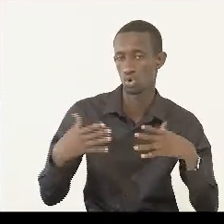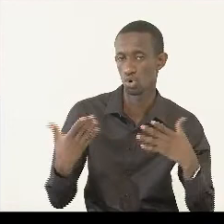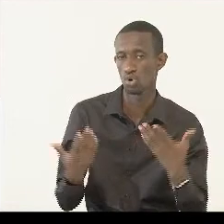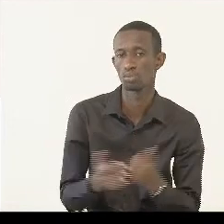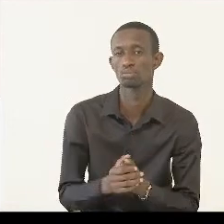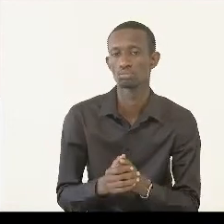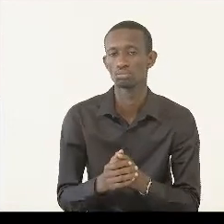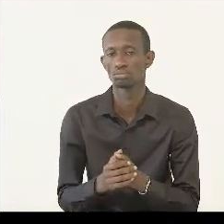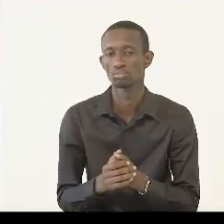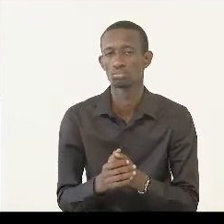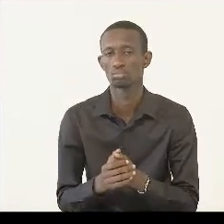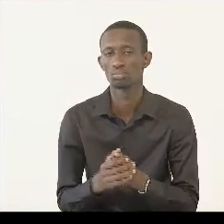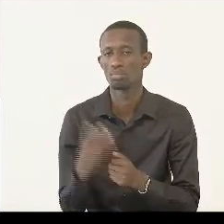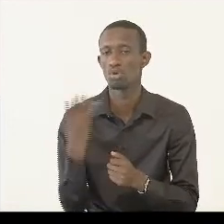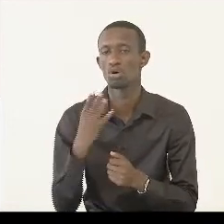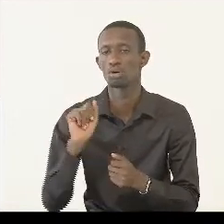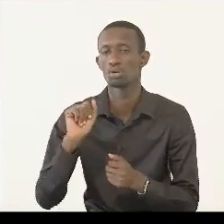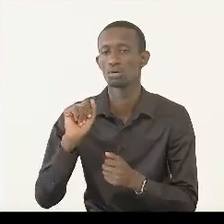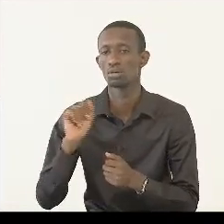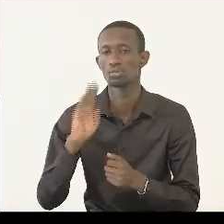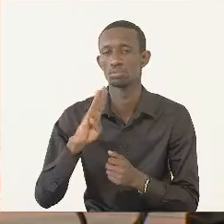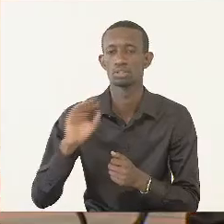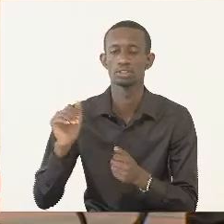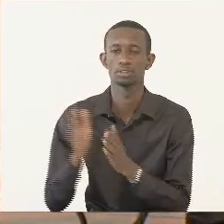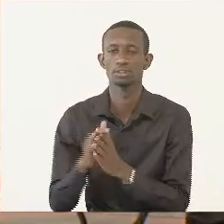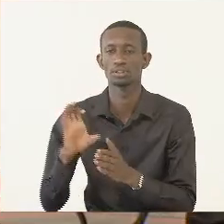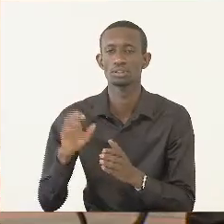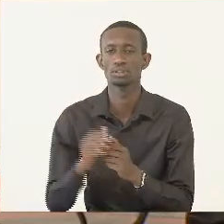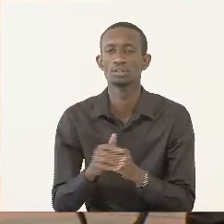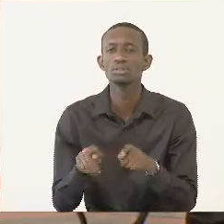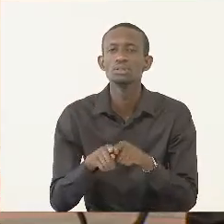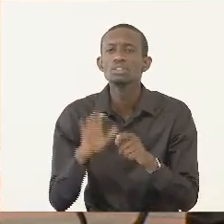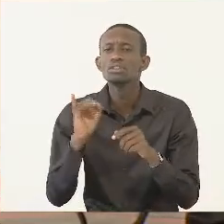socket. So if this fits here,